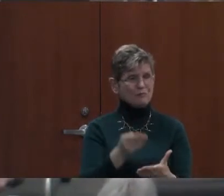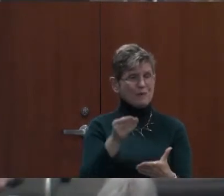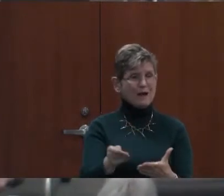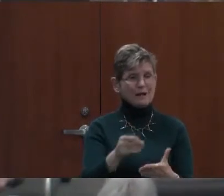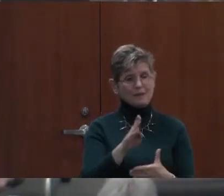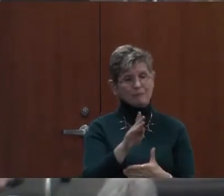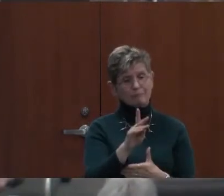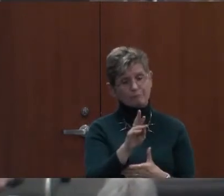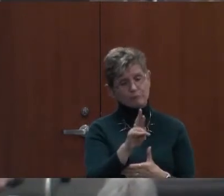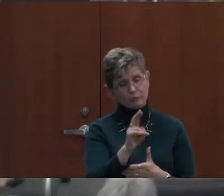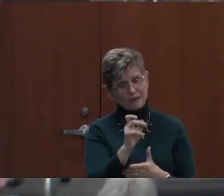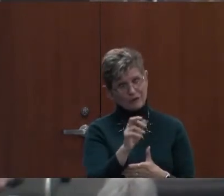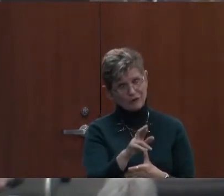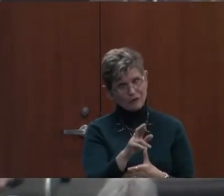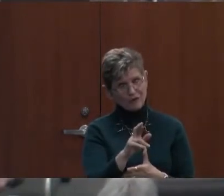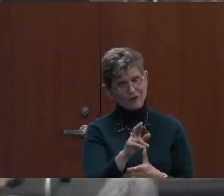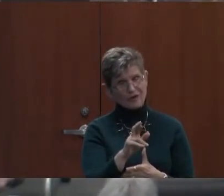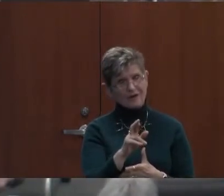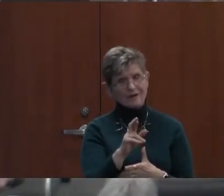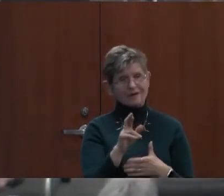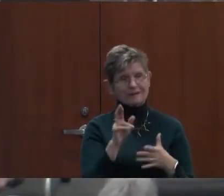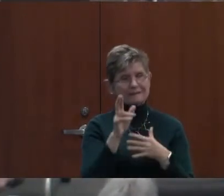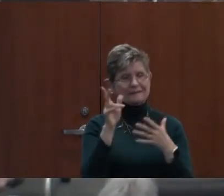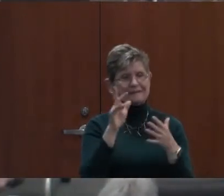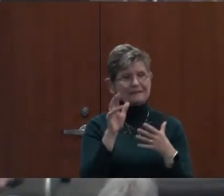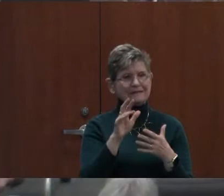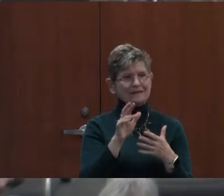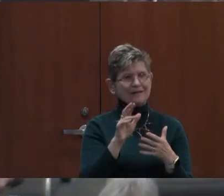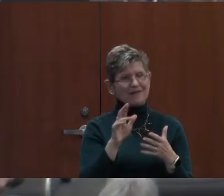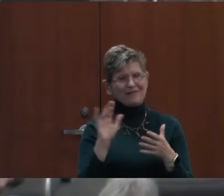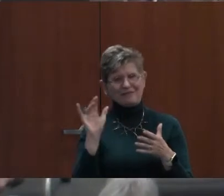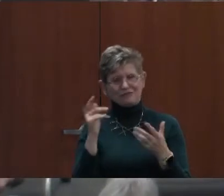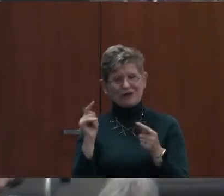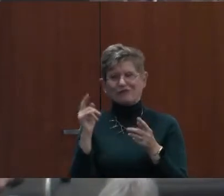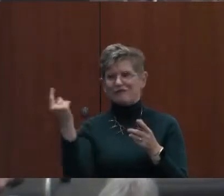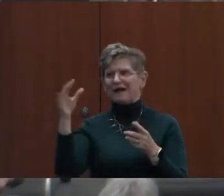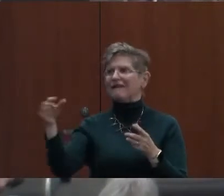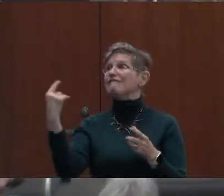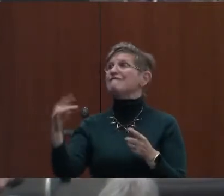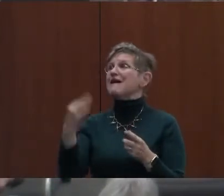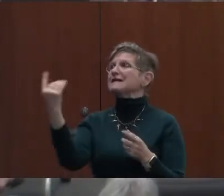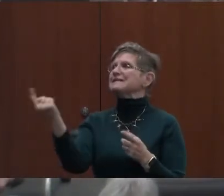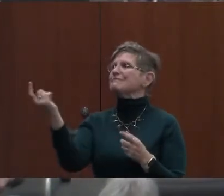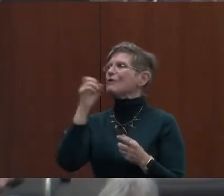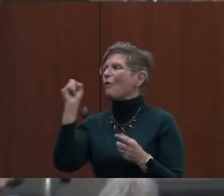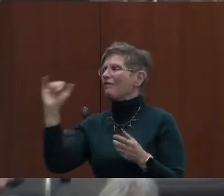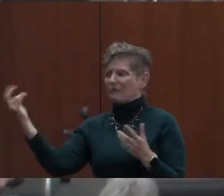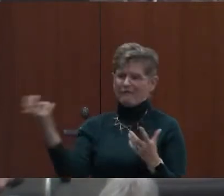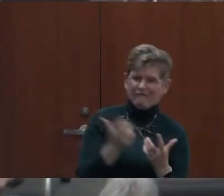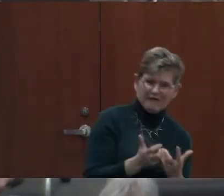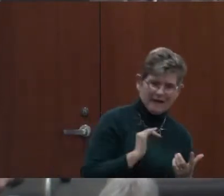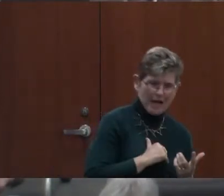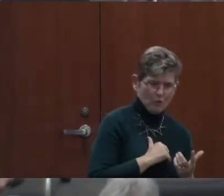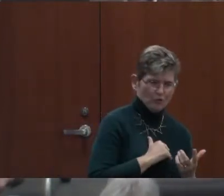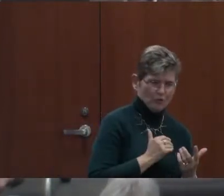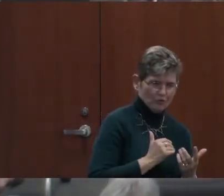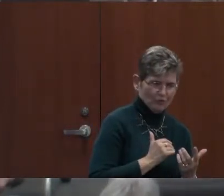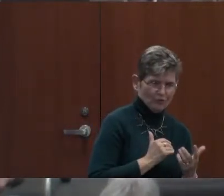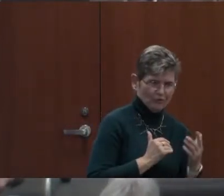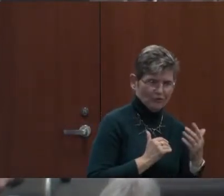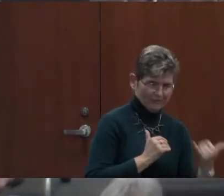reconditioned on the market to fit into the old switchgear to use on a temporary basis until we get the new switchgear